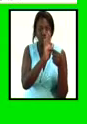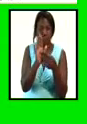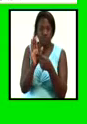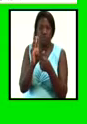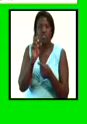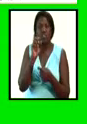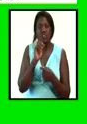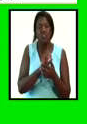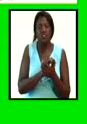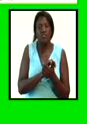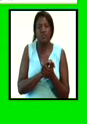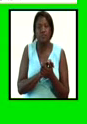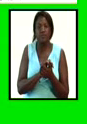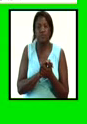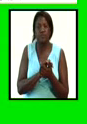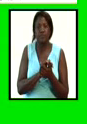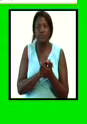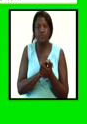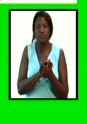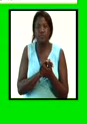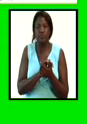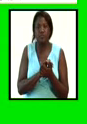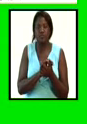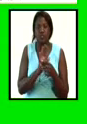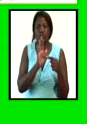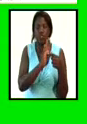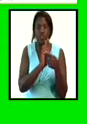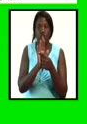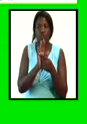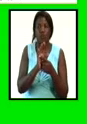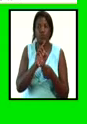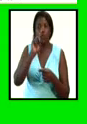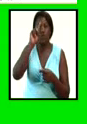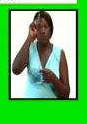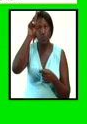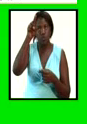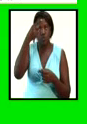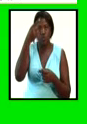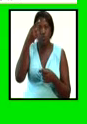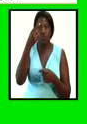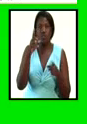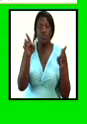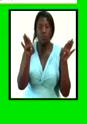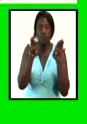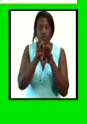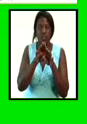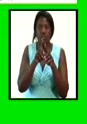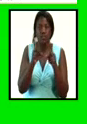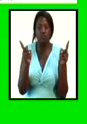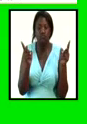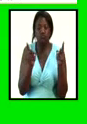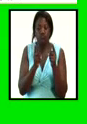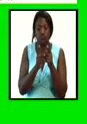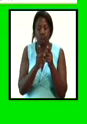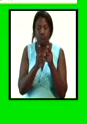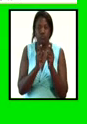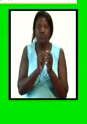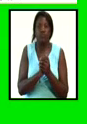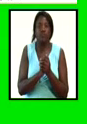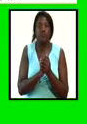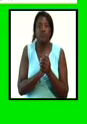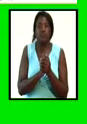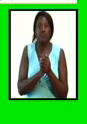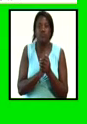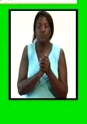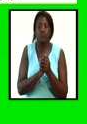when we say, we've been here. This shows contraction. And if we say, the